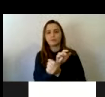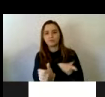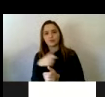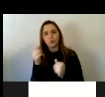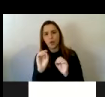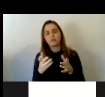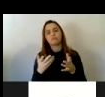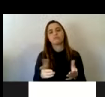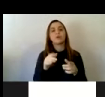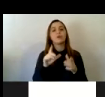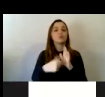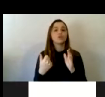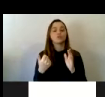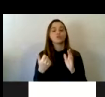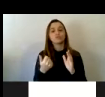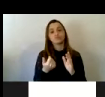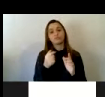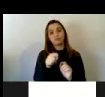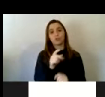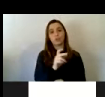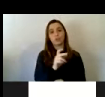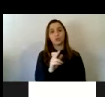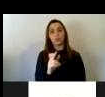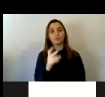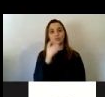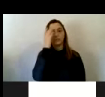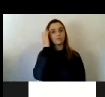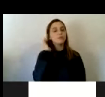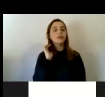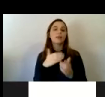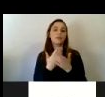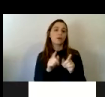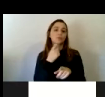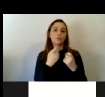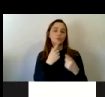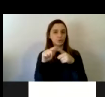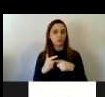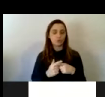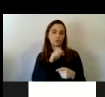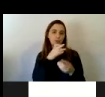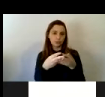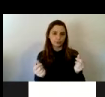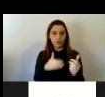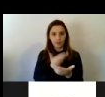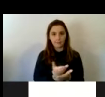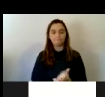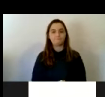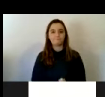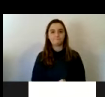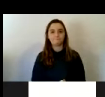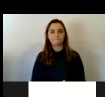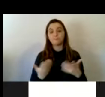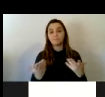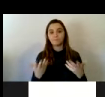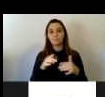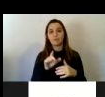project like RådRum, that to find answer to different kind of question. And it's a general issue. We are not having a specialty. We are